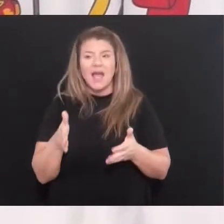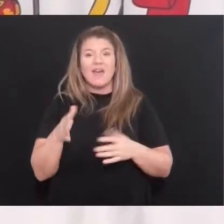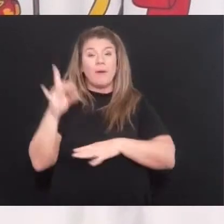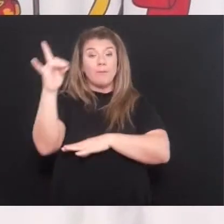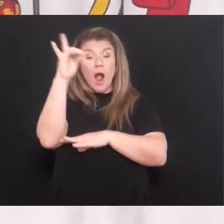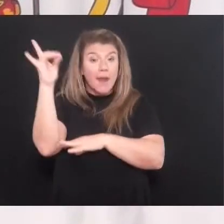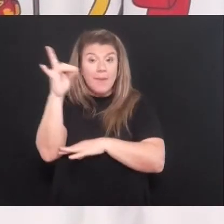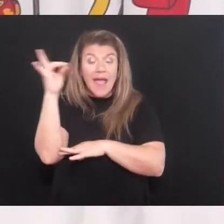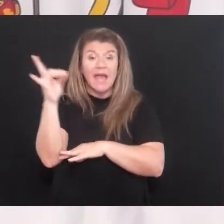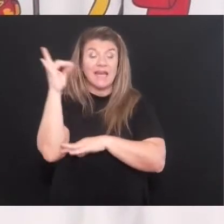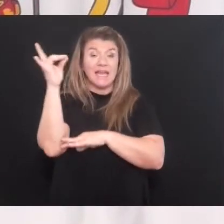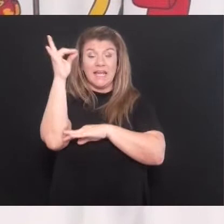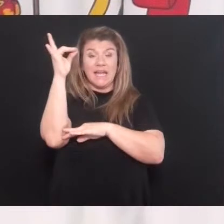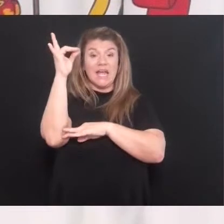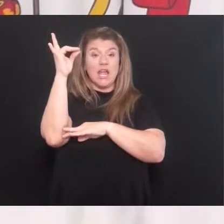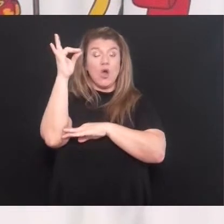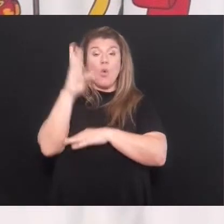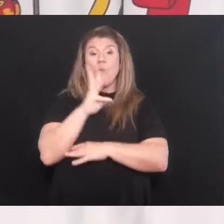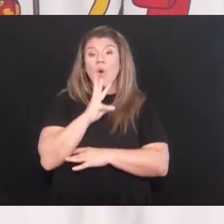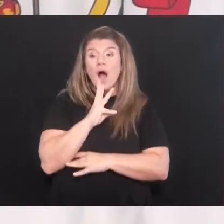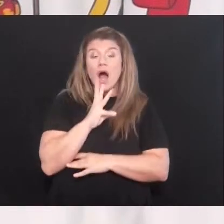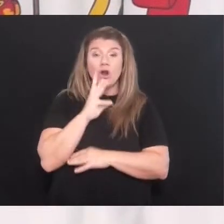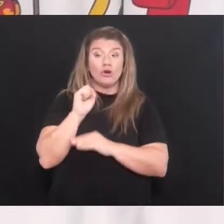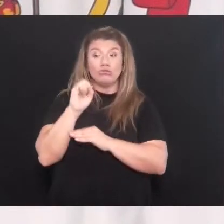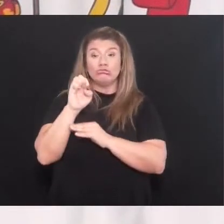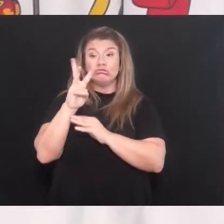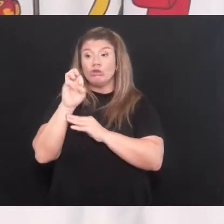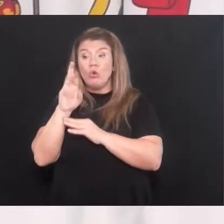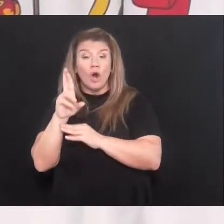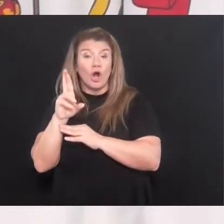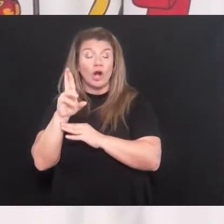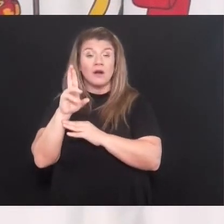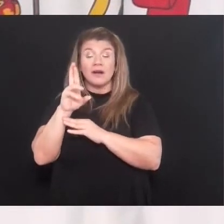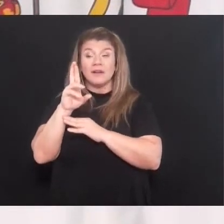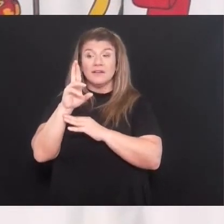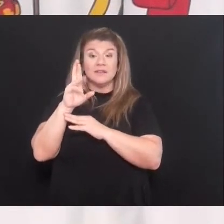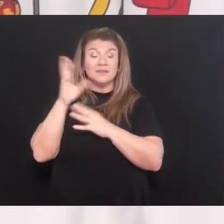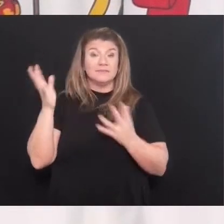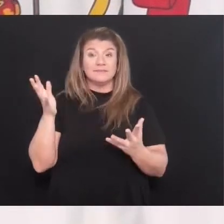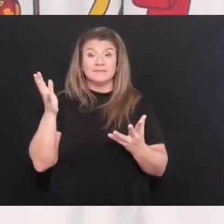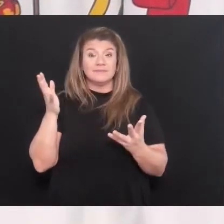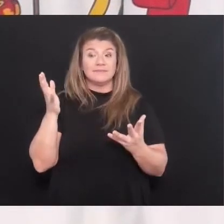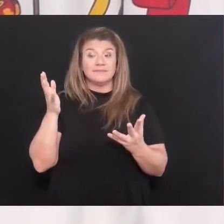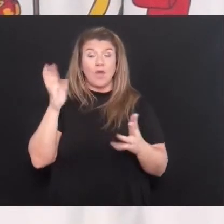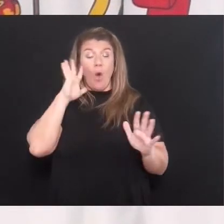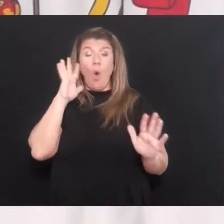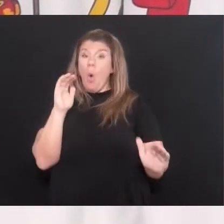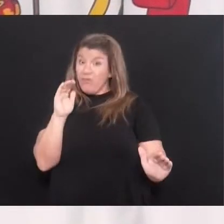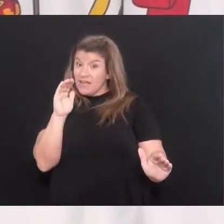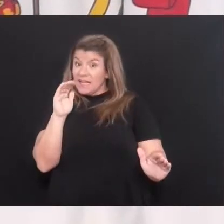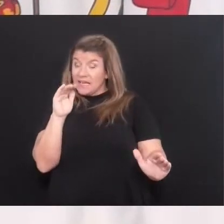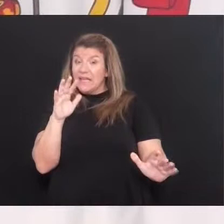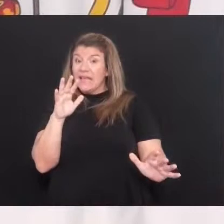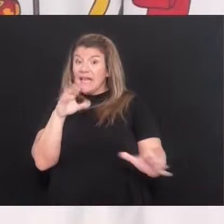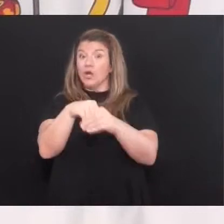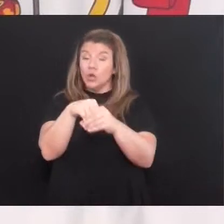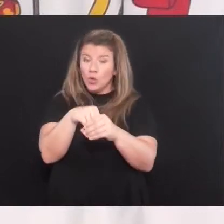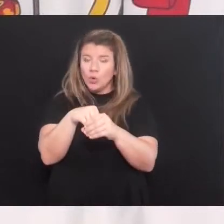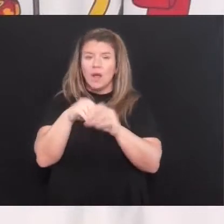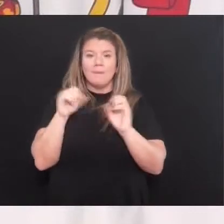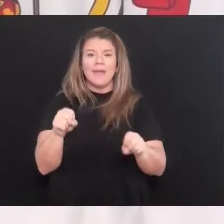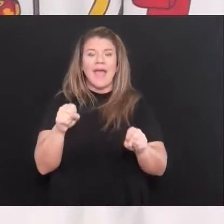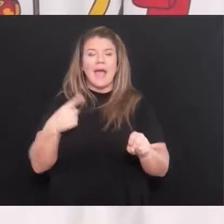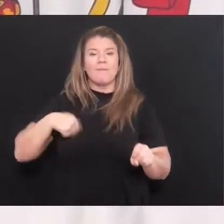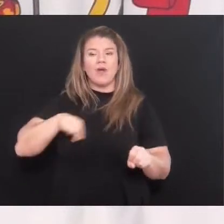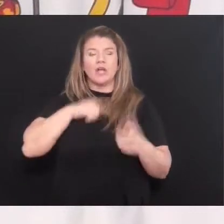broadband, from the standpoint of water and sewer, from the standpoint of hopefully being able for us